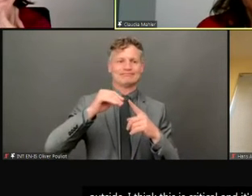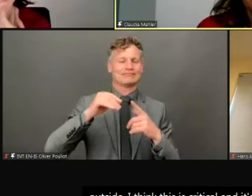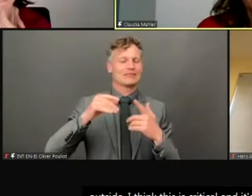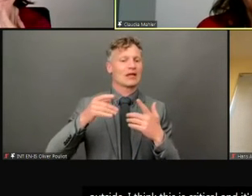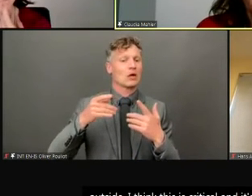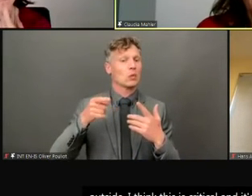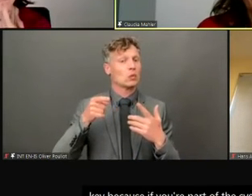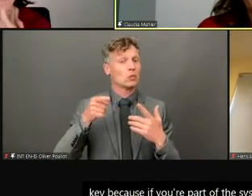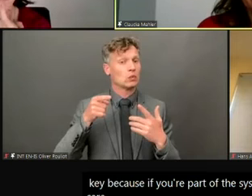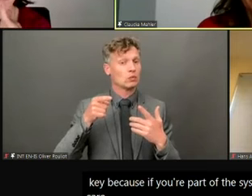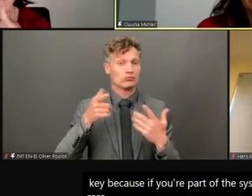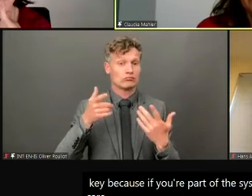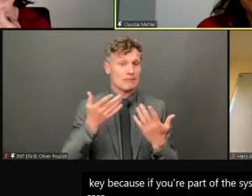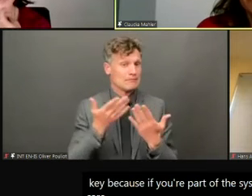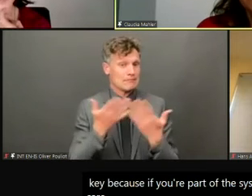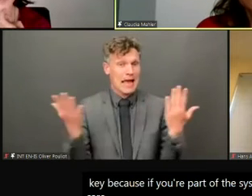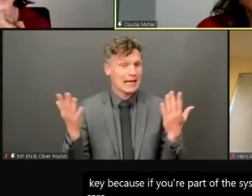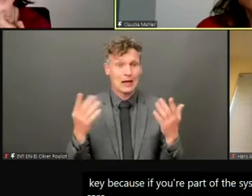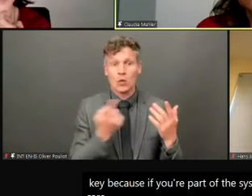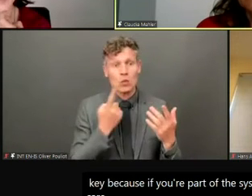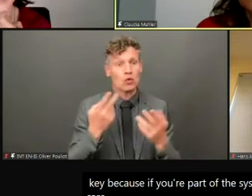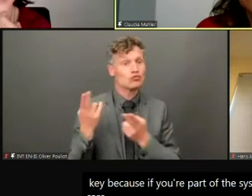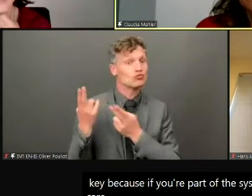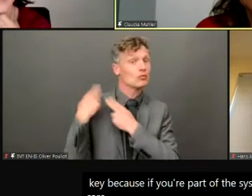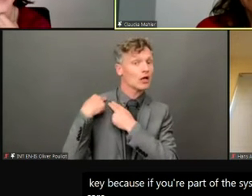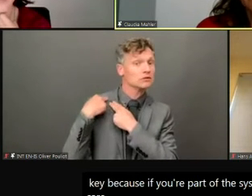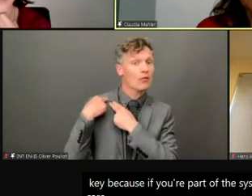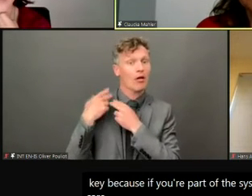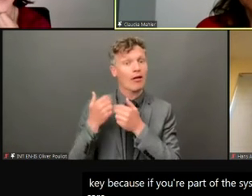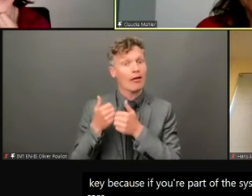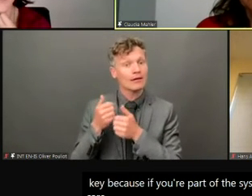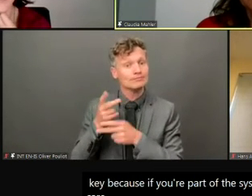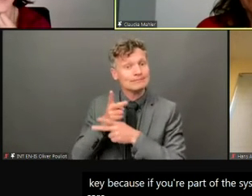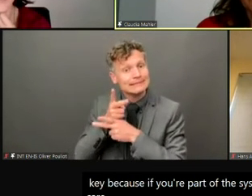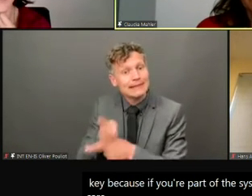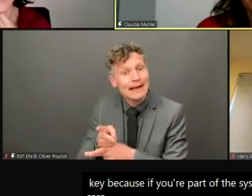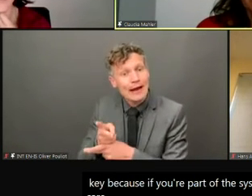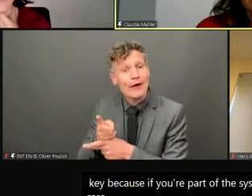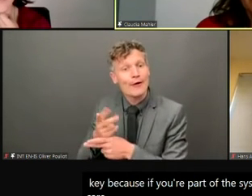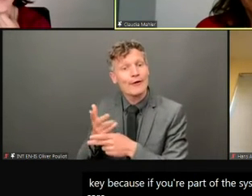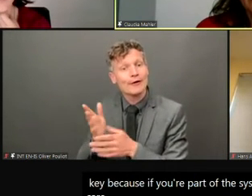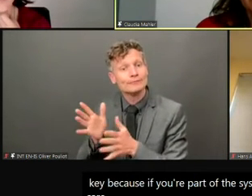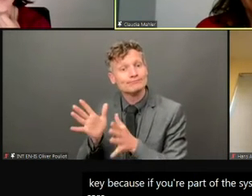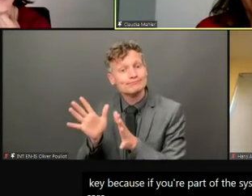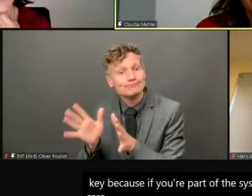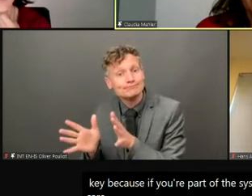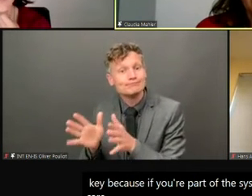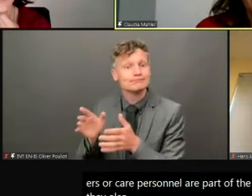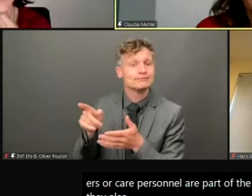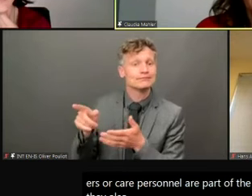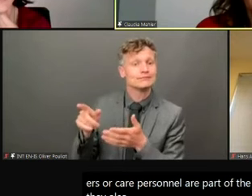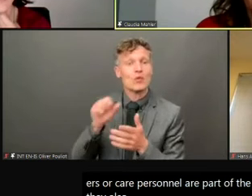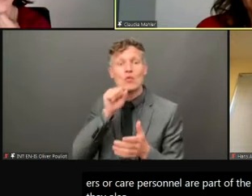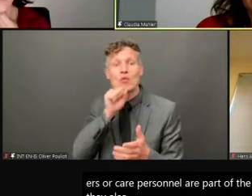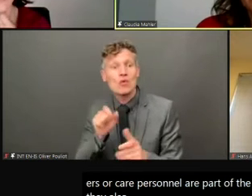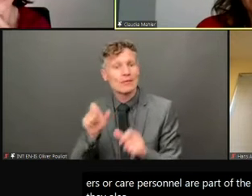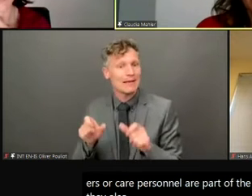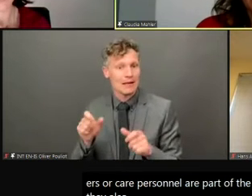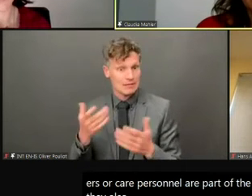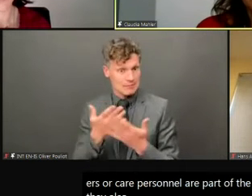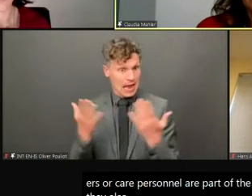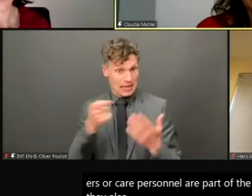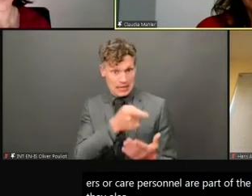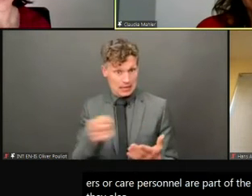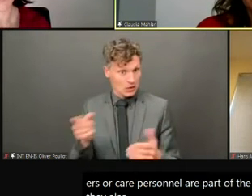are, or care personnel are part of the system, they also don't know where to go if they are